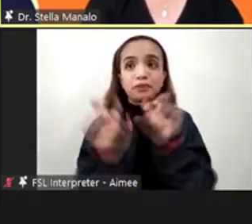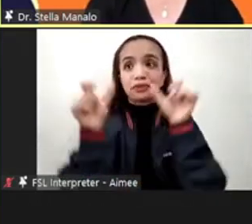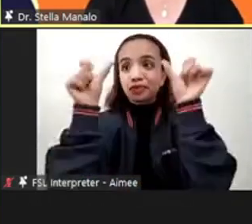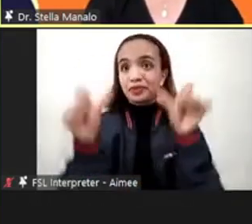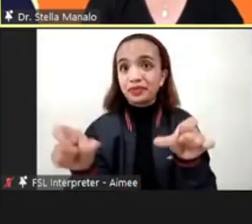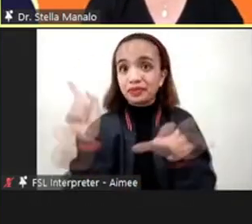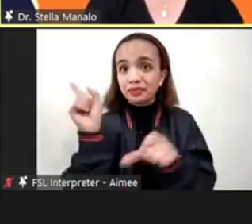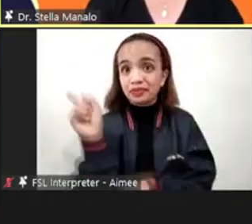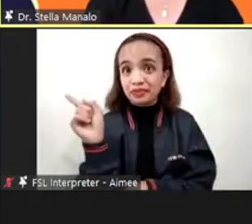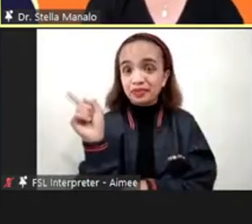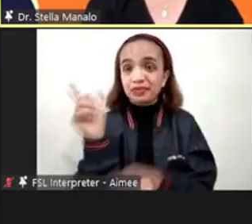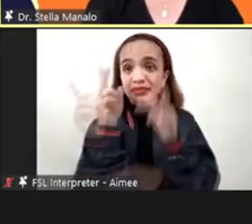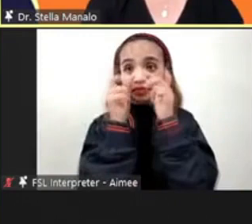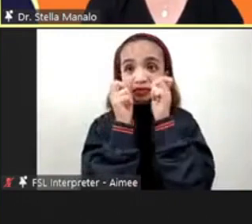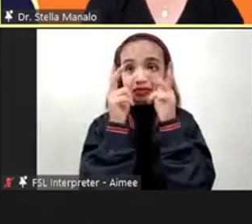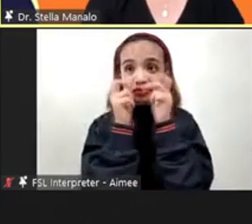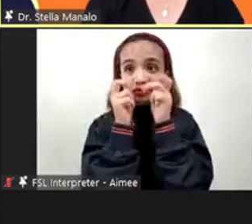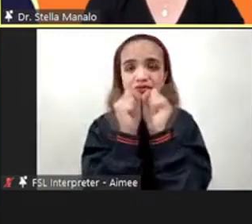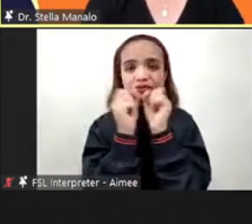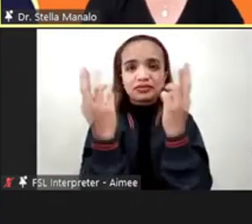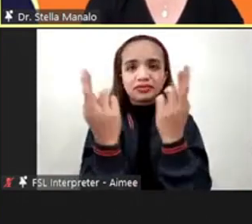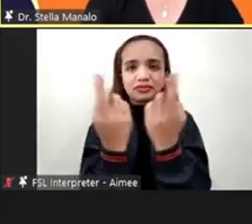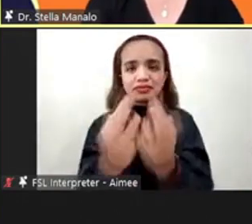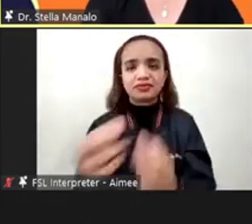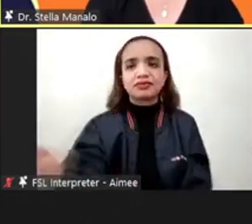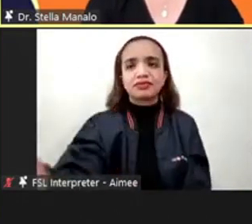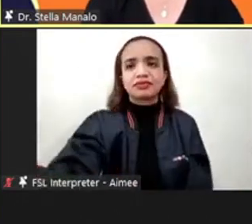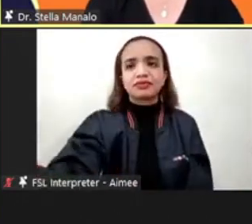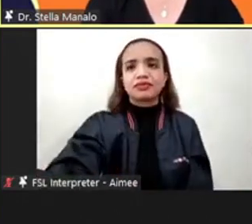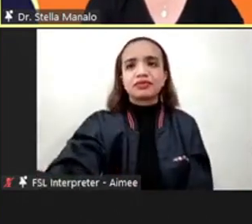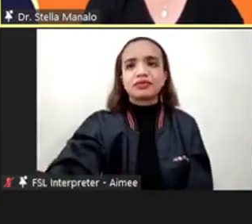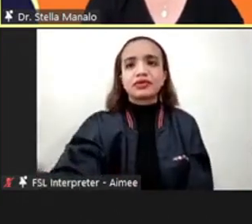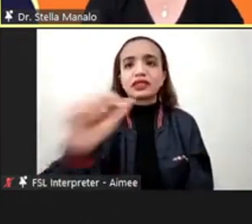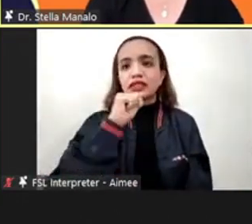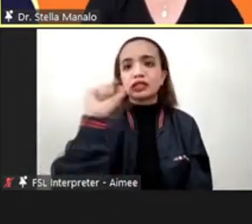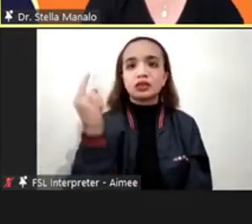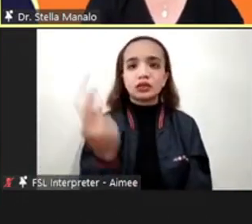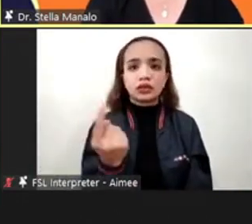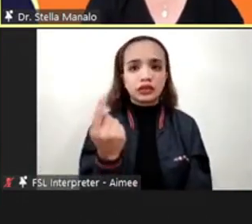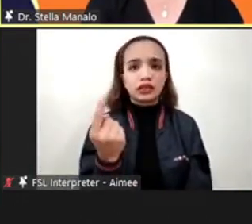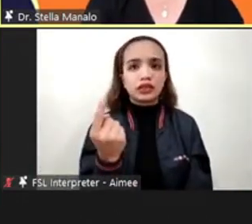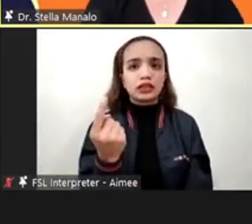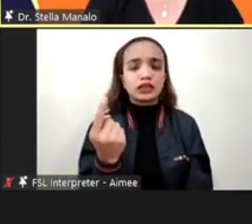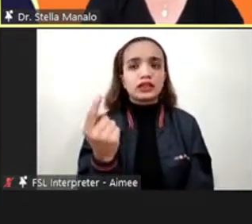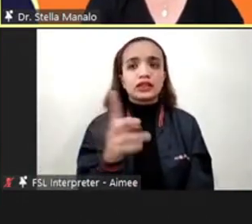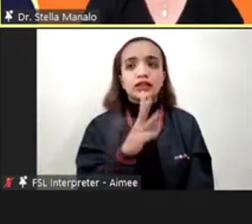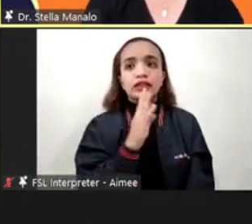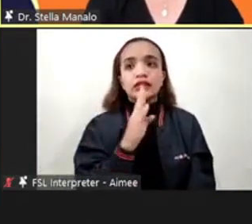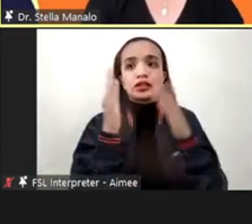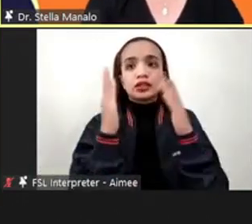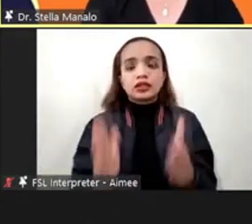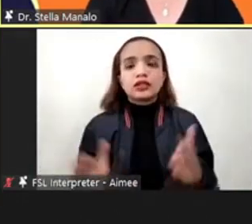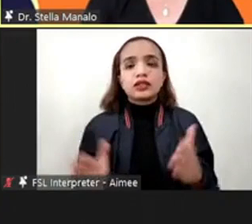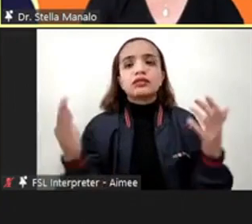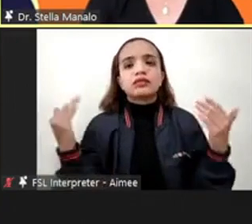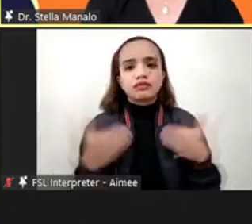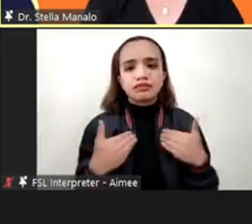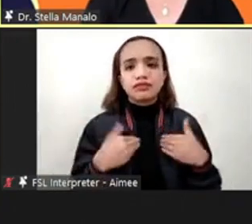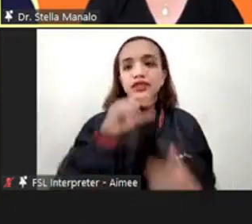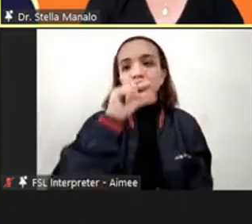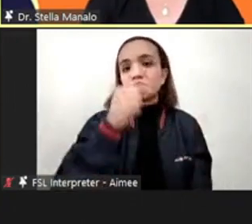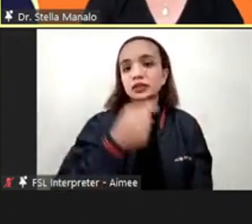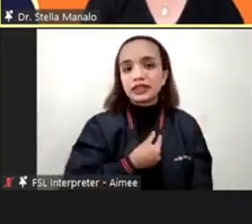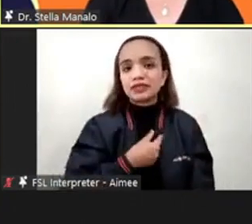by listening to the webinar. So aside from our esteemed resource persons, we also have a guest